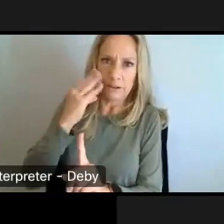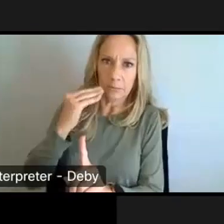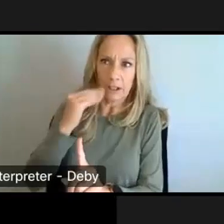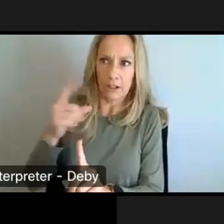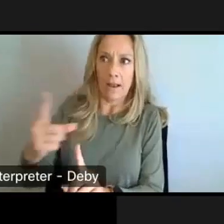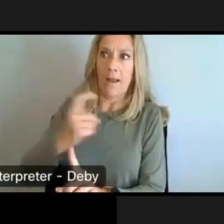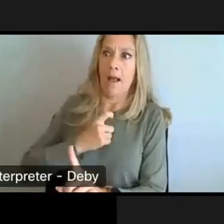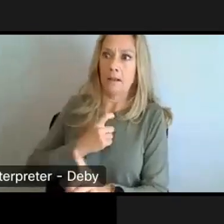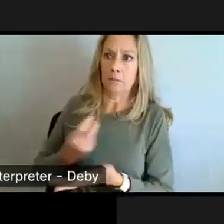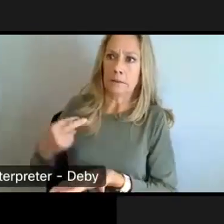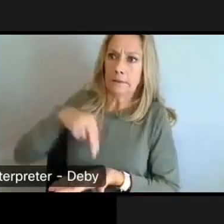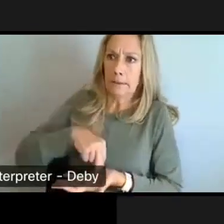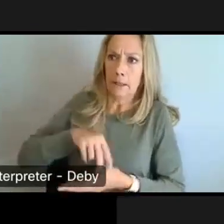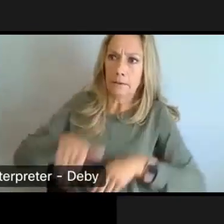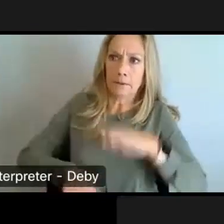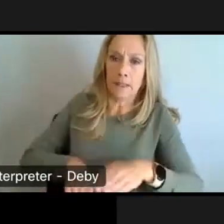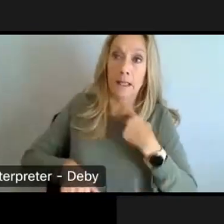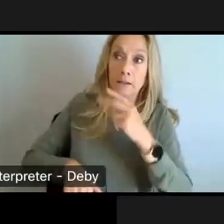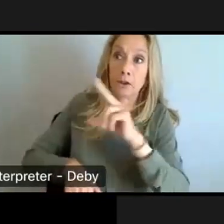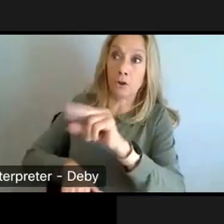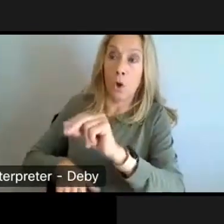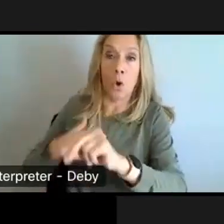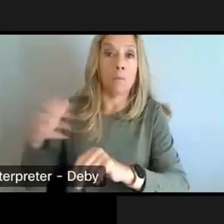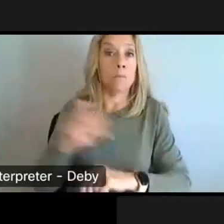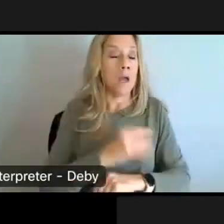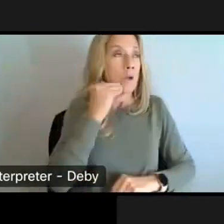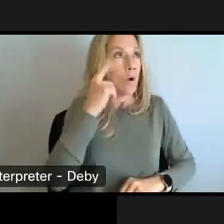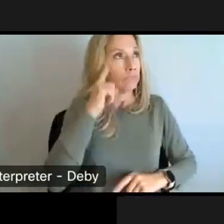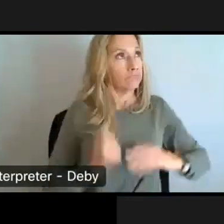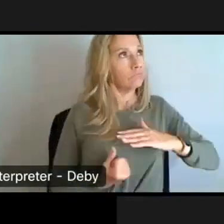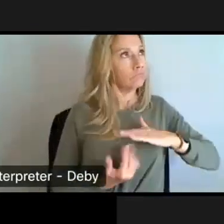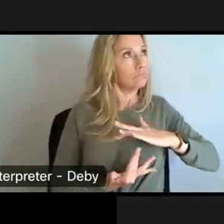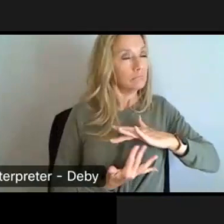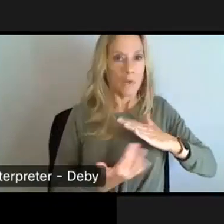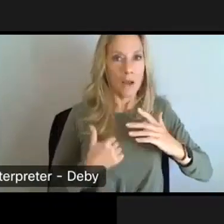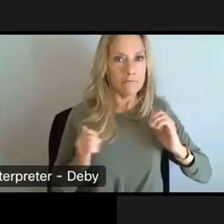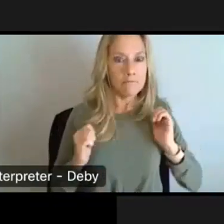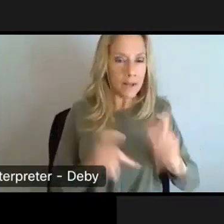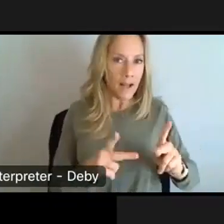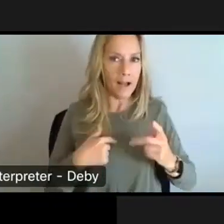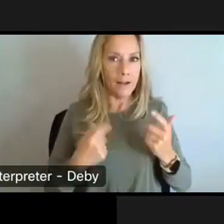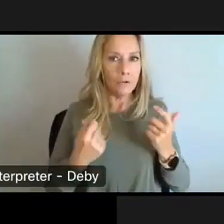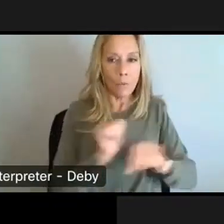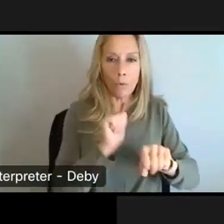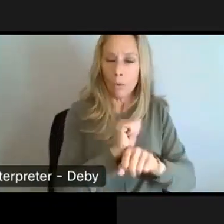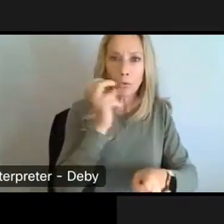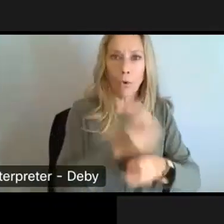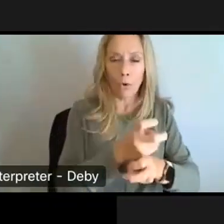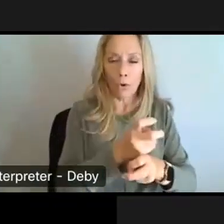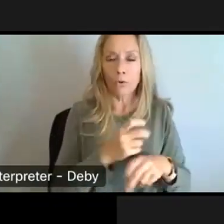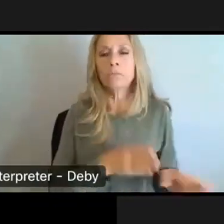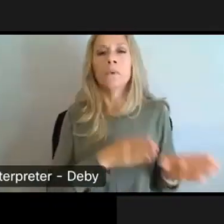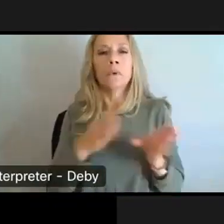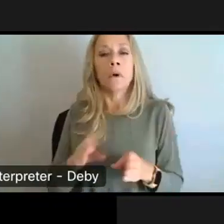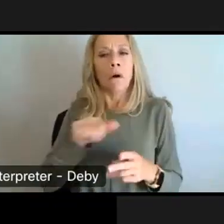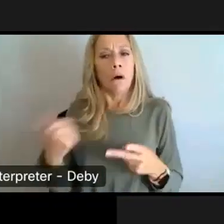steps. So that was kind of the forward process for the physical side. Then the mental side, and it's something